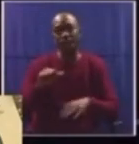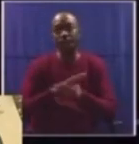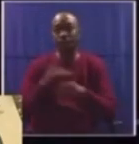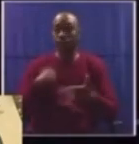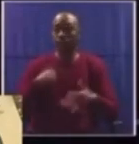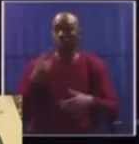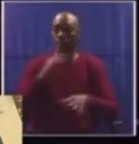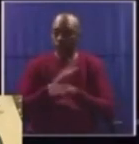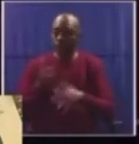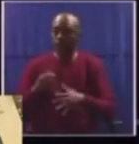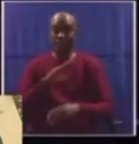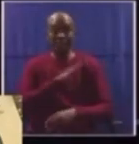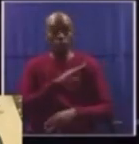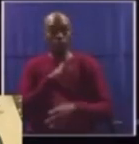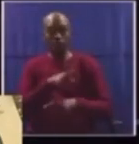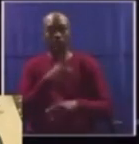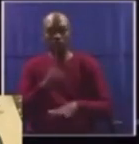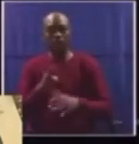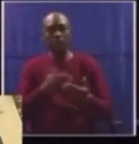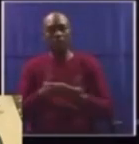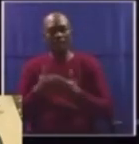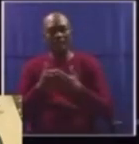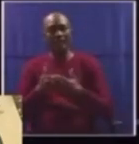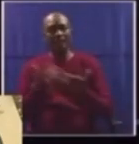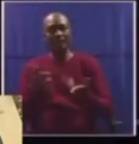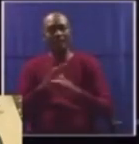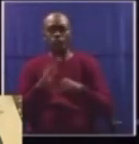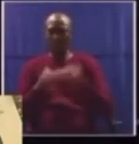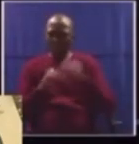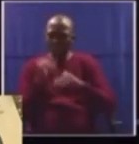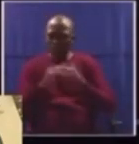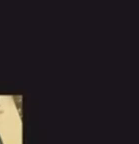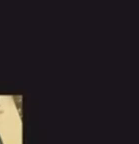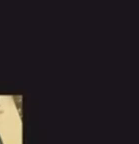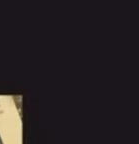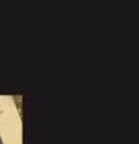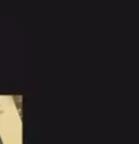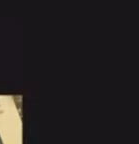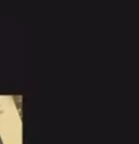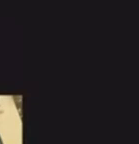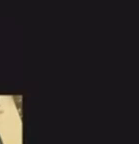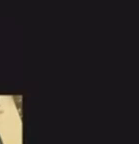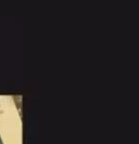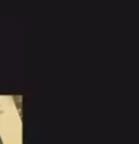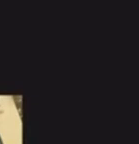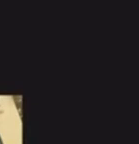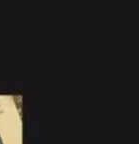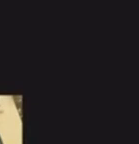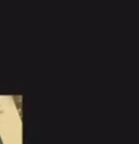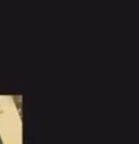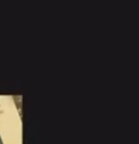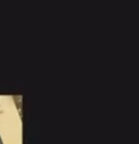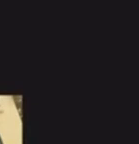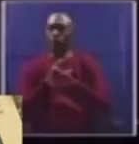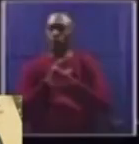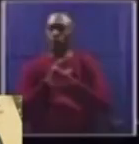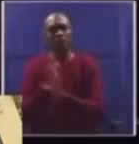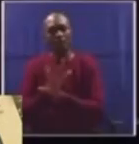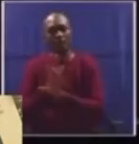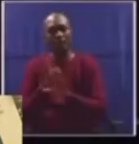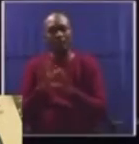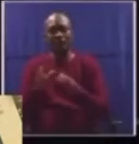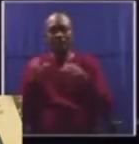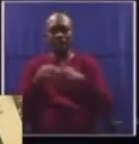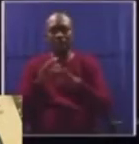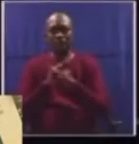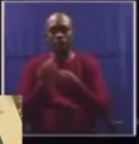and security guards in all healthcare facilities. Build state capacity and stop depending on the private sector to solve your problems